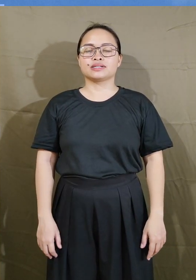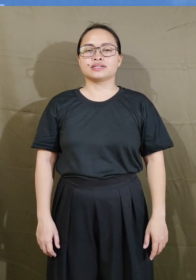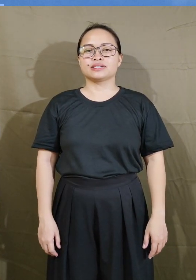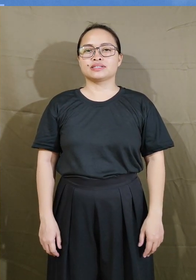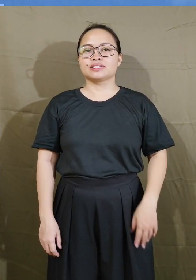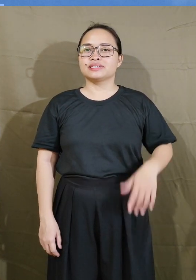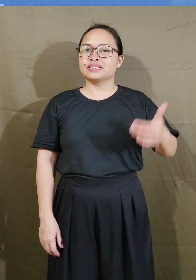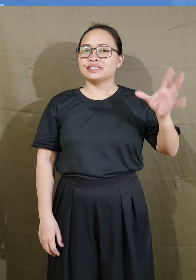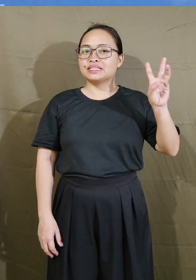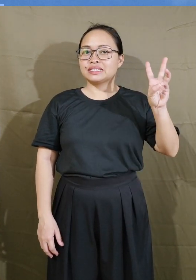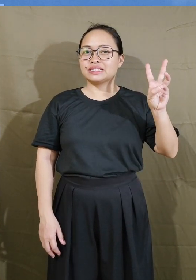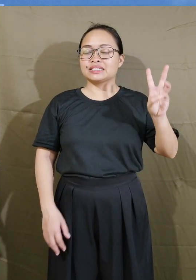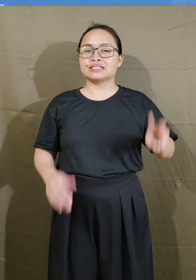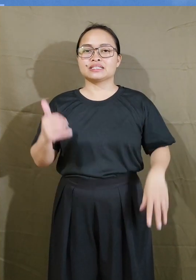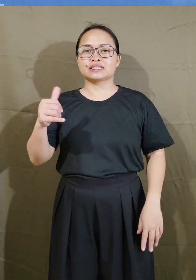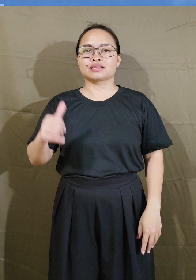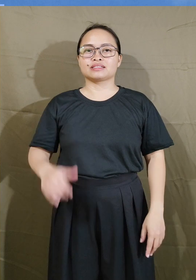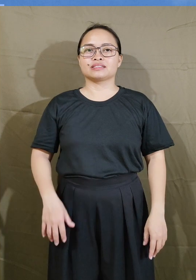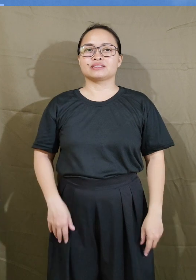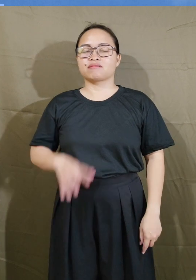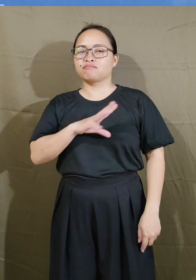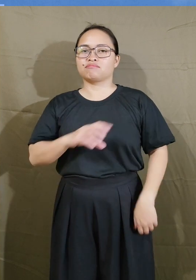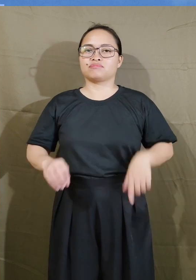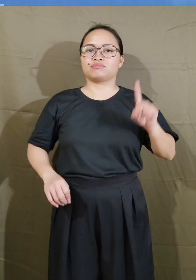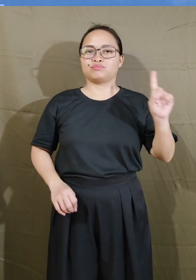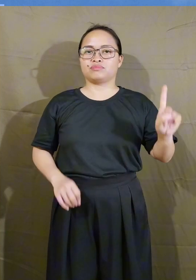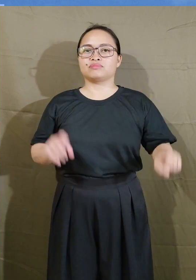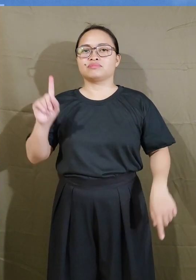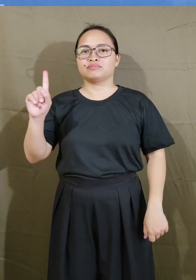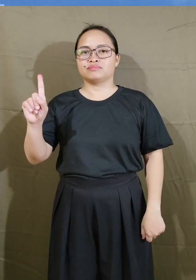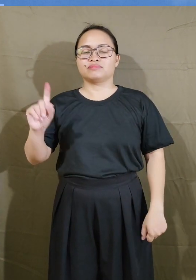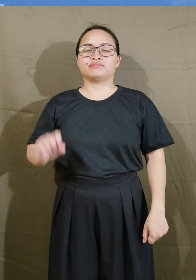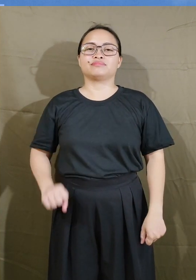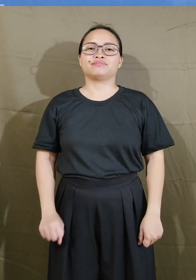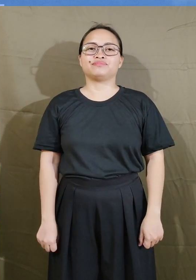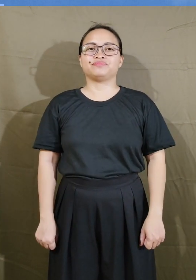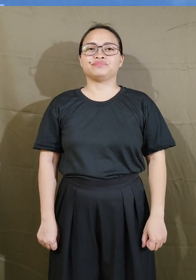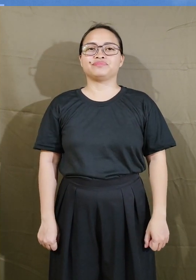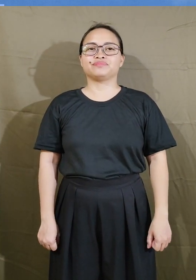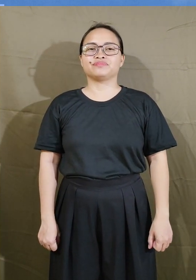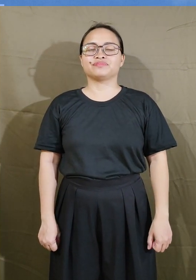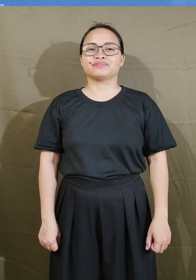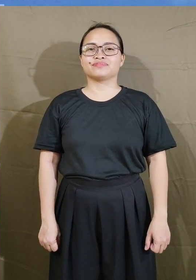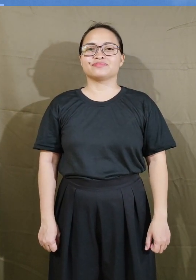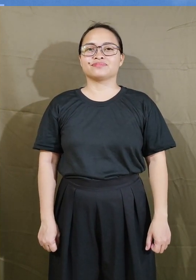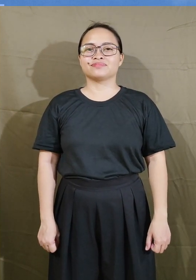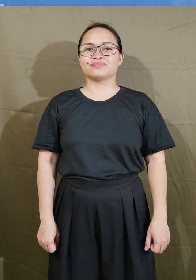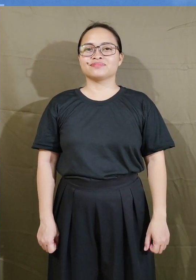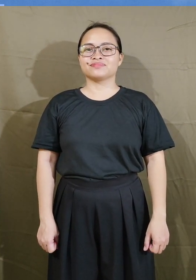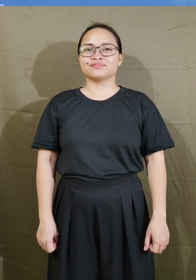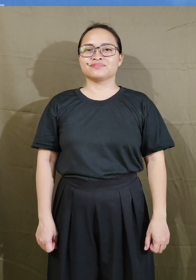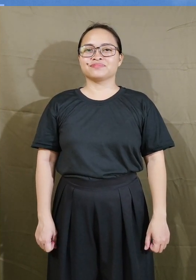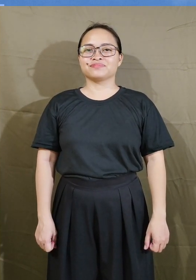100, 6 10s, and 1 1.